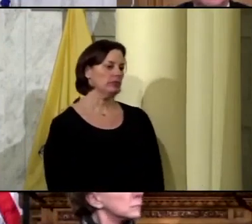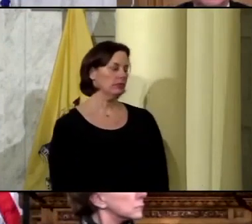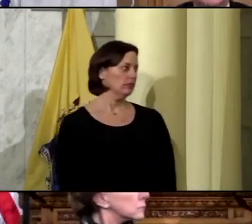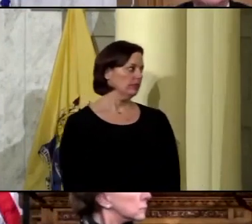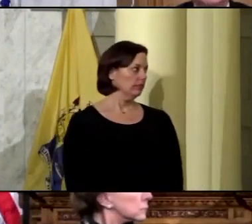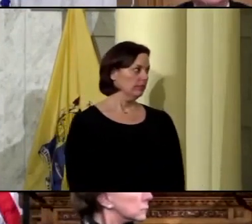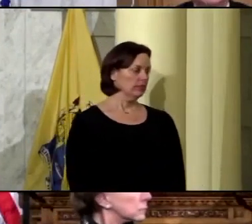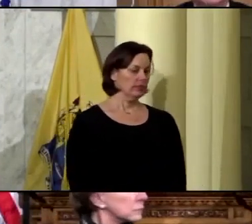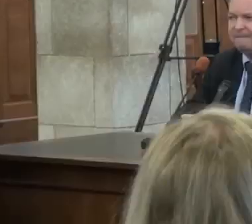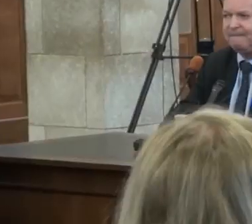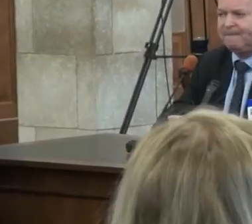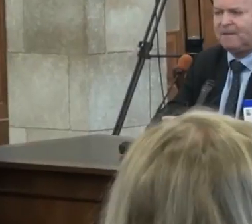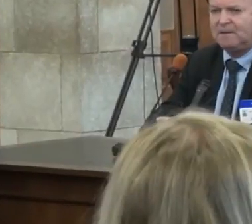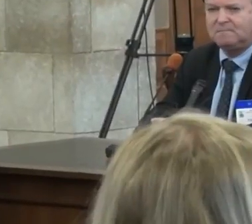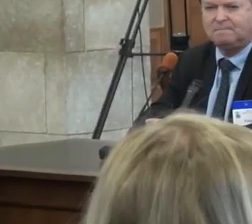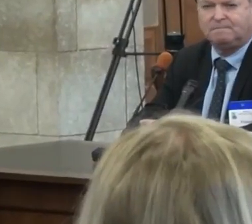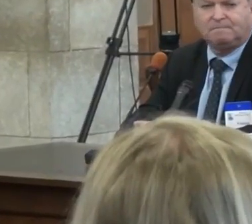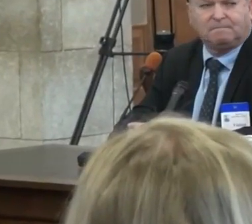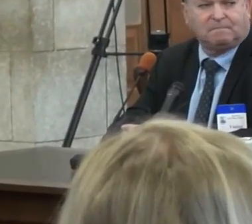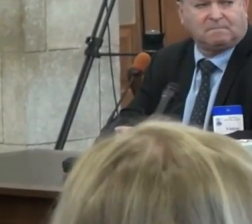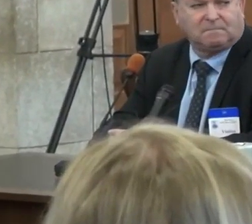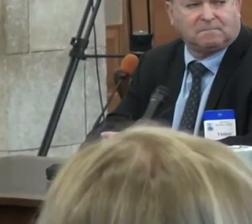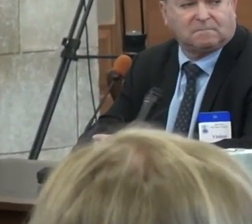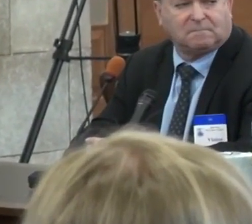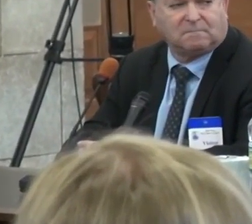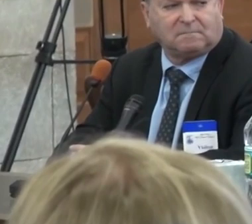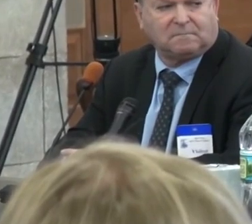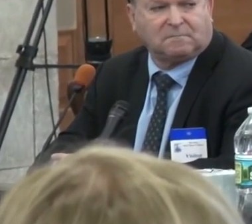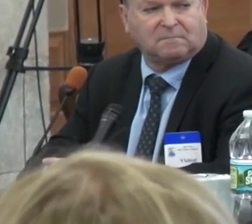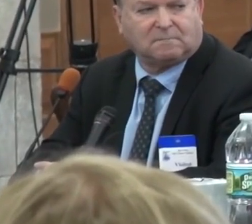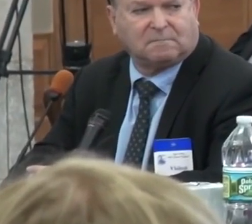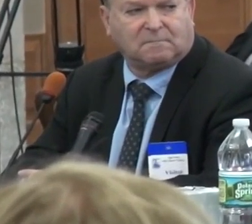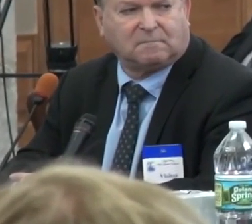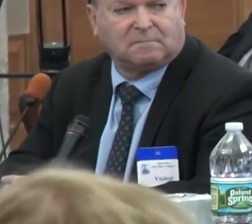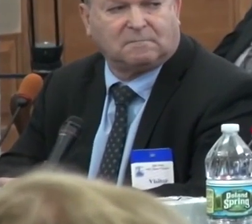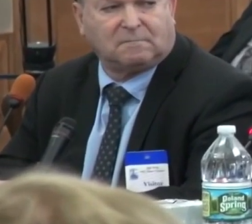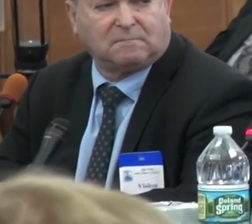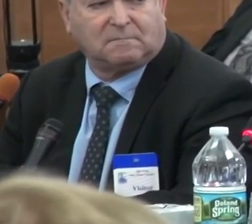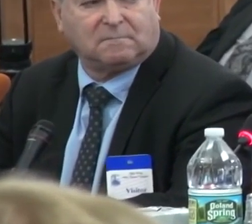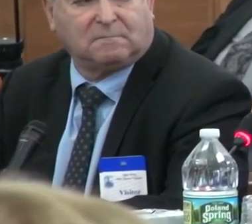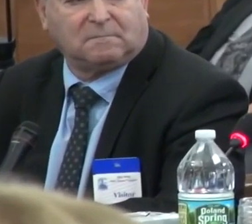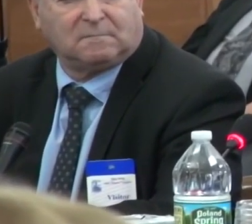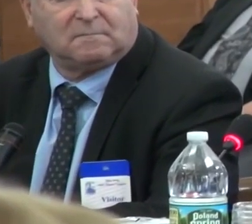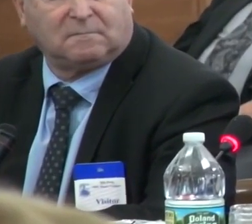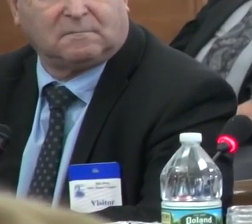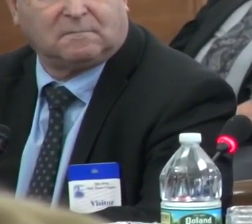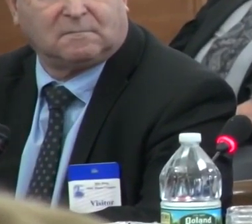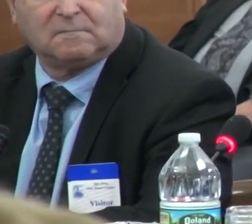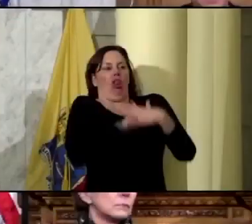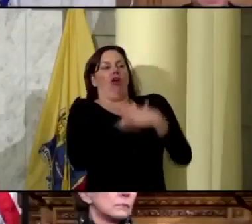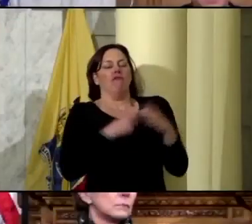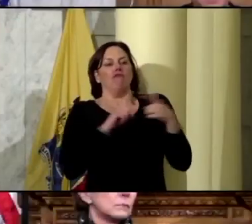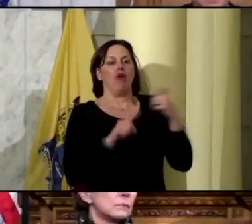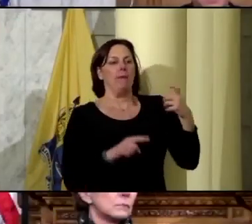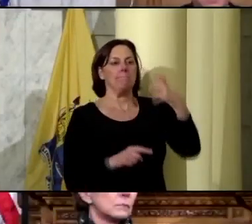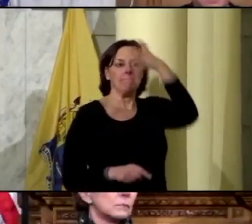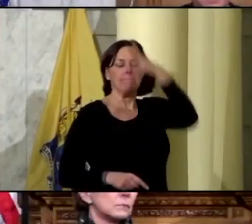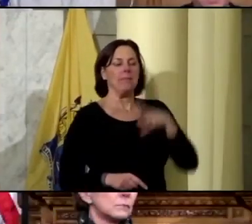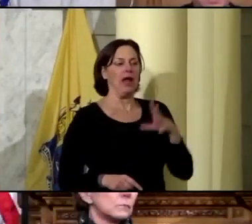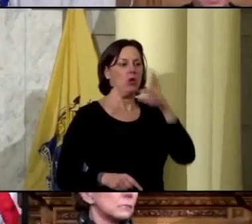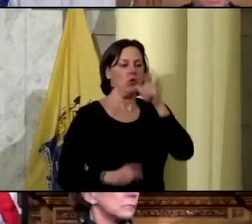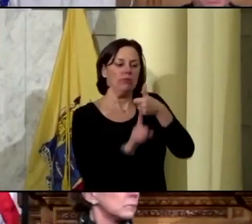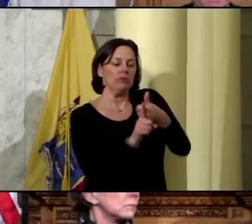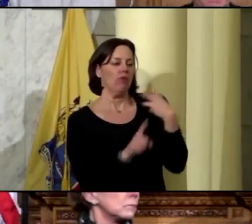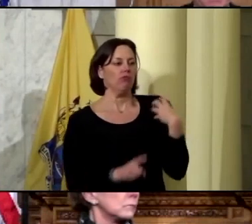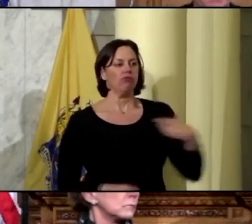reform to handle harassment and sexual assault complaints like the one raised by staffer Katie Brennan earlier this year. For too many years,